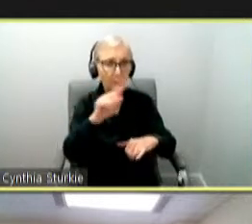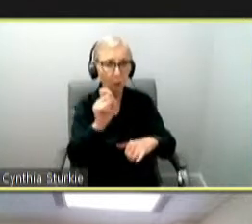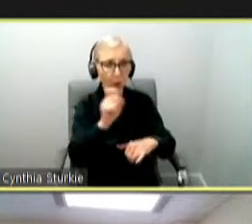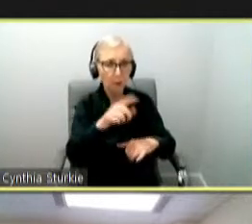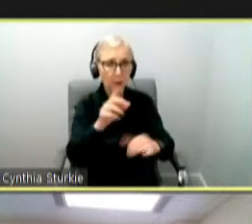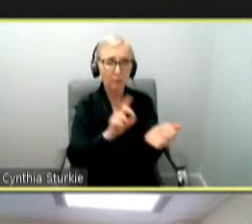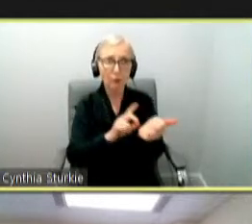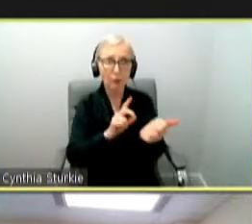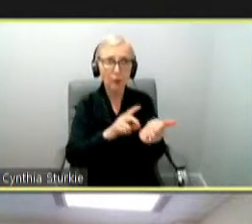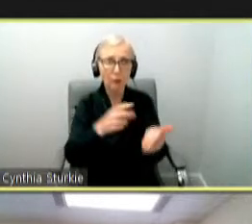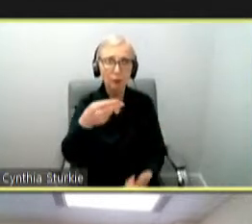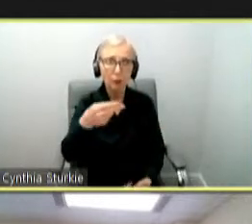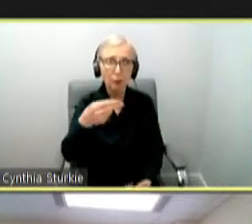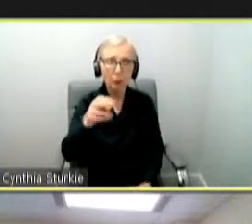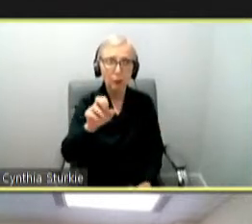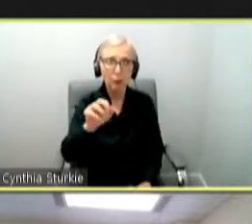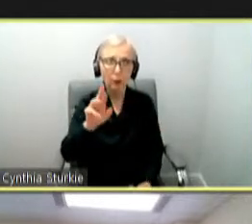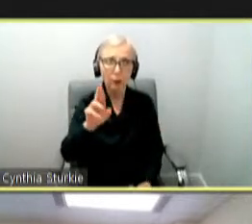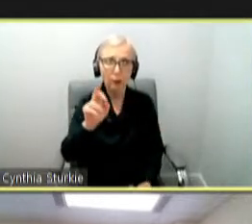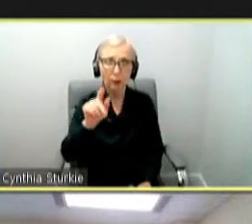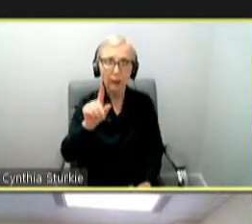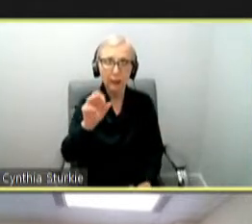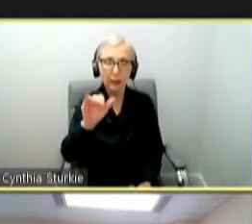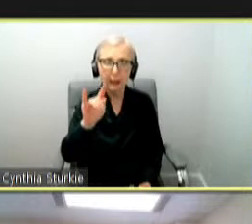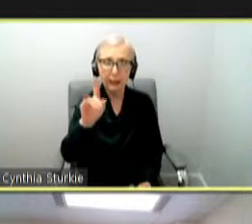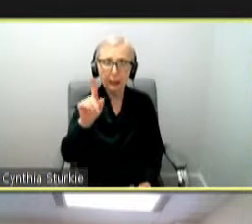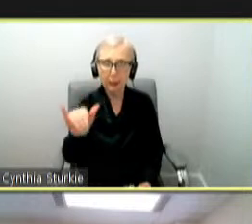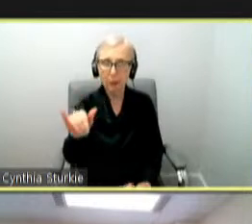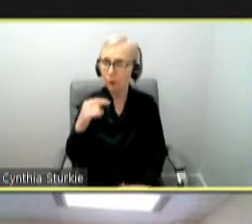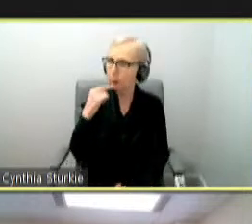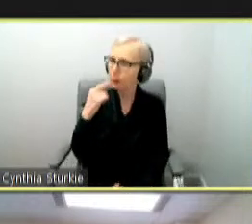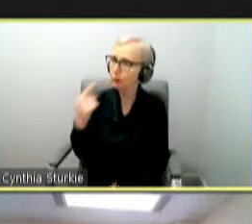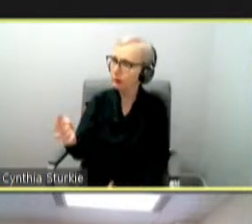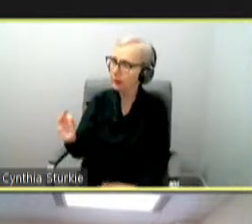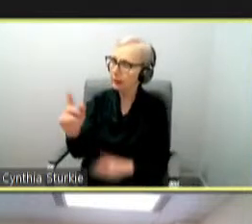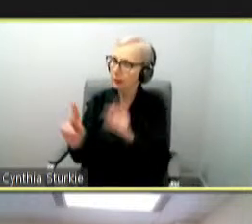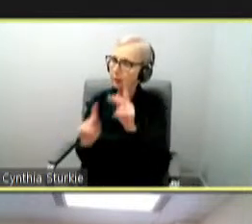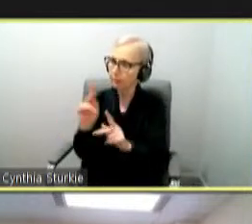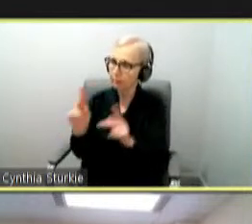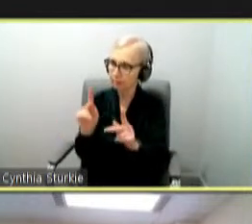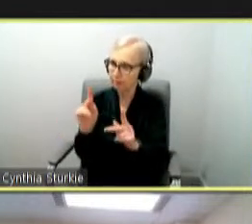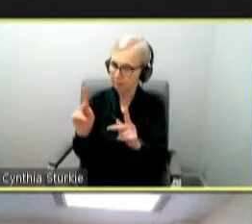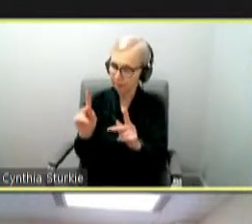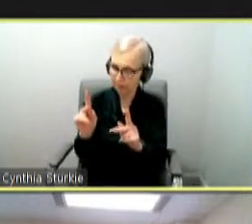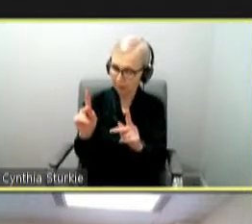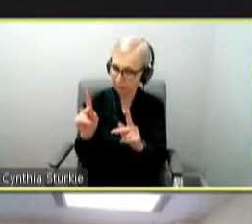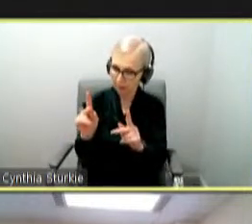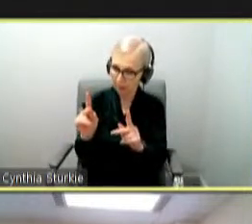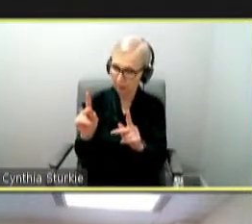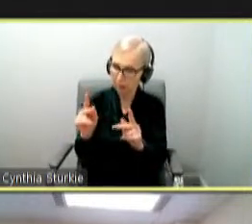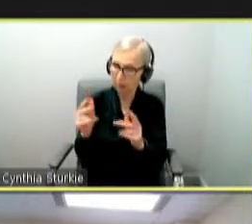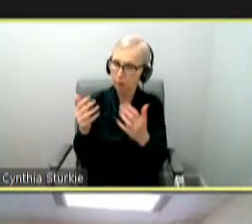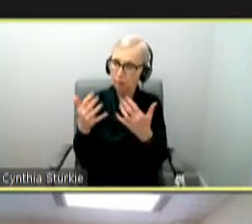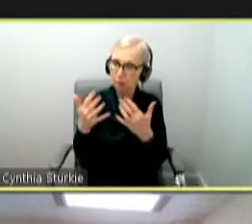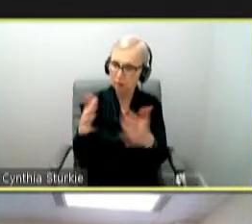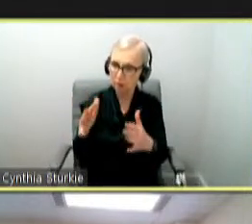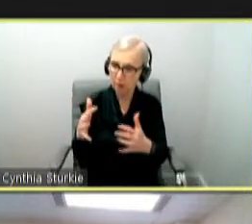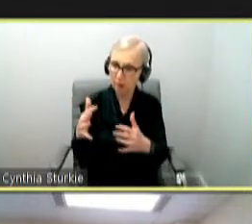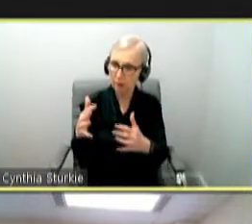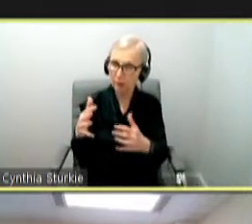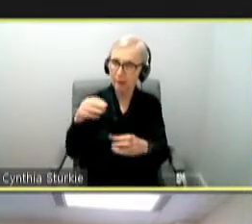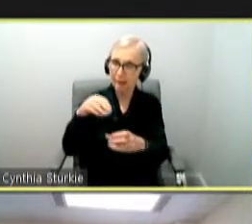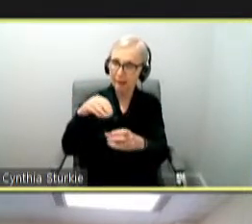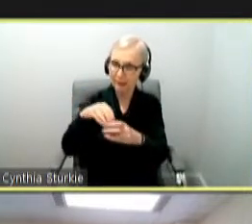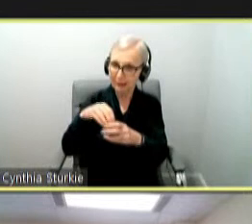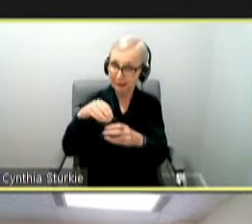Hurley. What would you say to those who have gotten ill with the Omicron virus? Are they in the